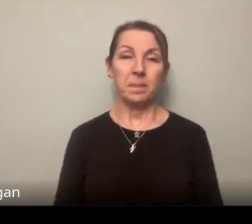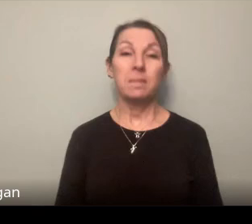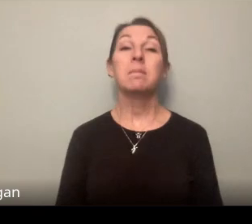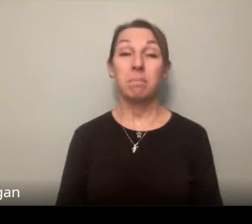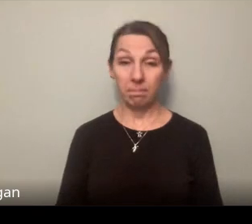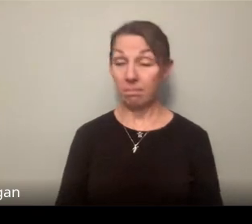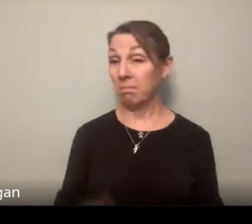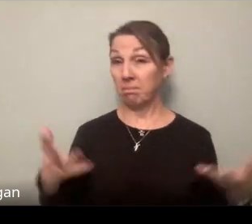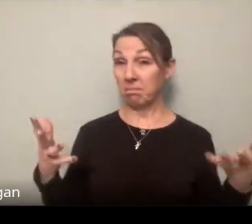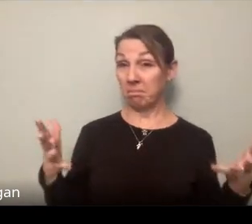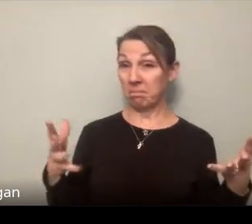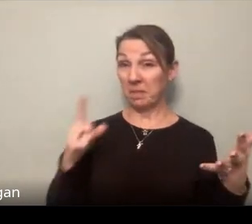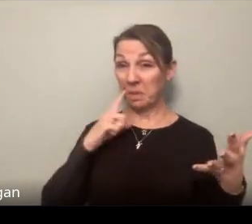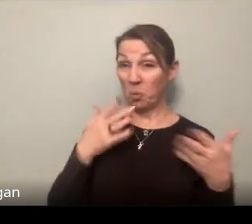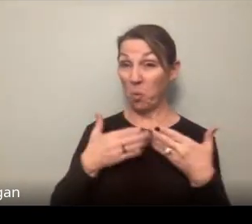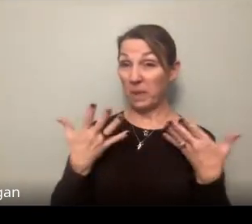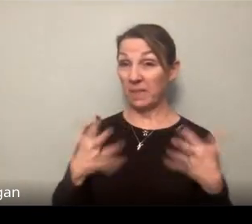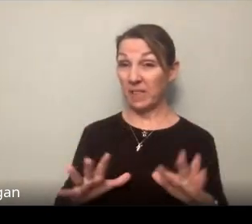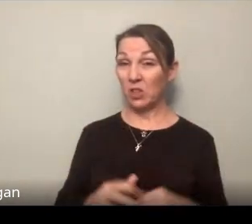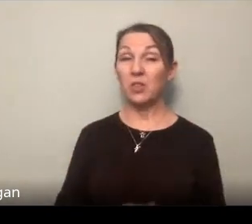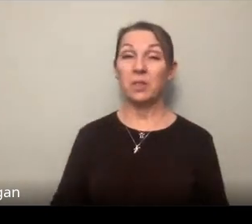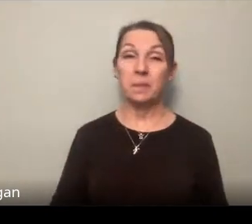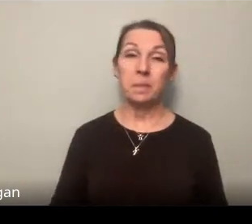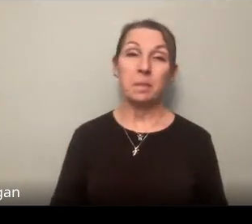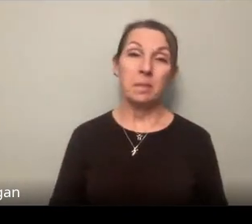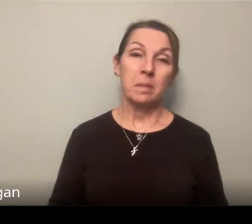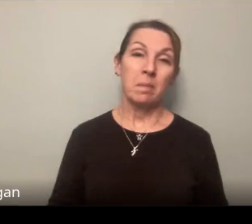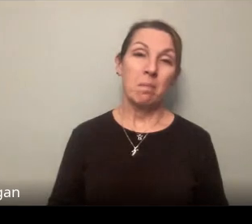All right, we are just about done.